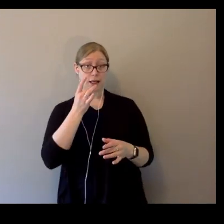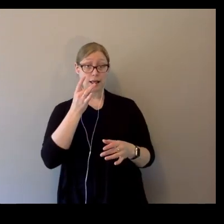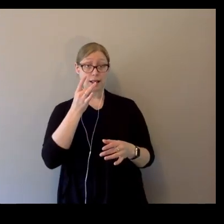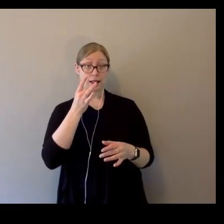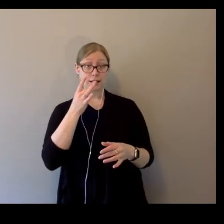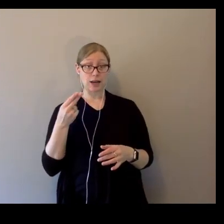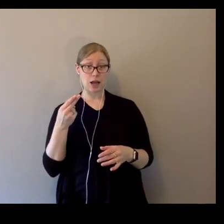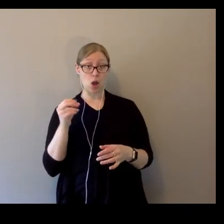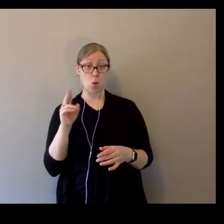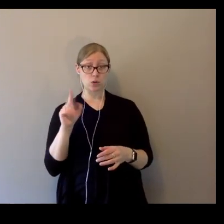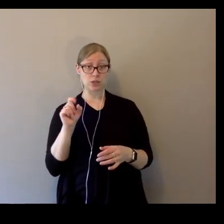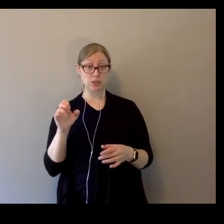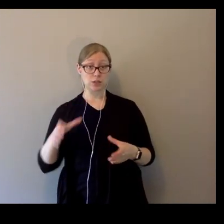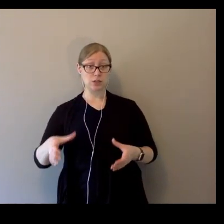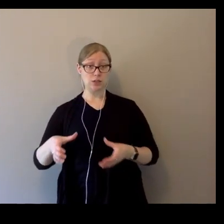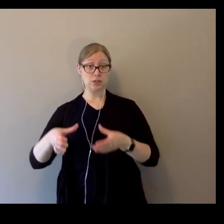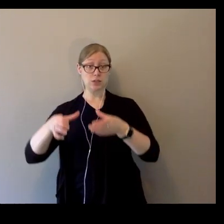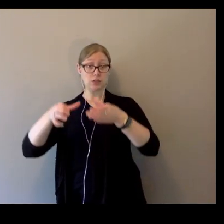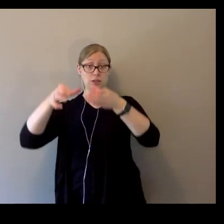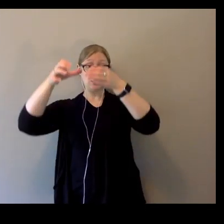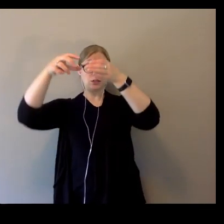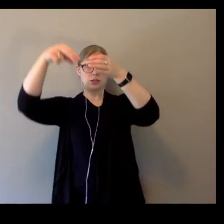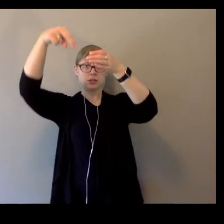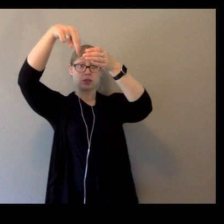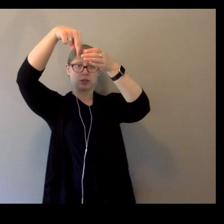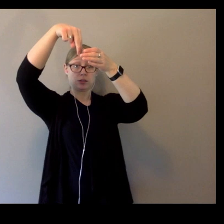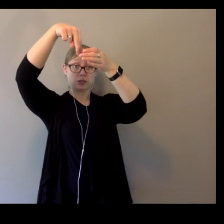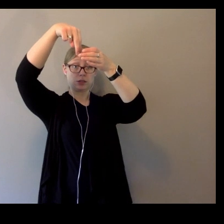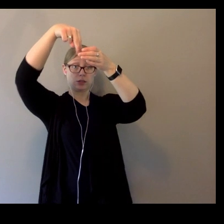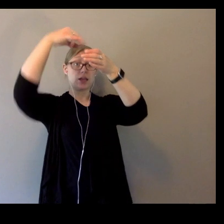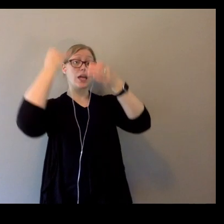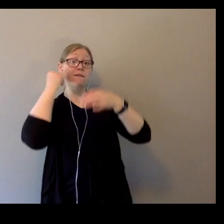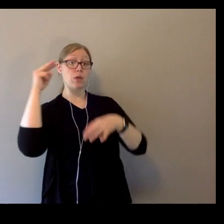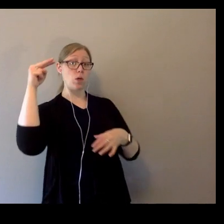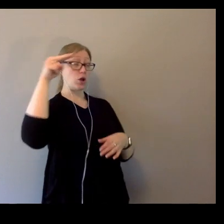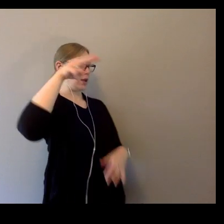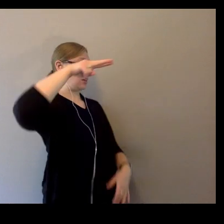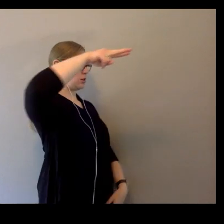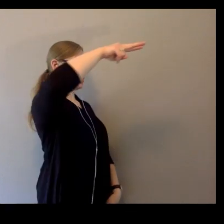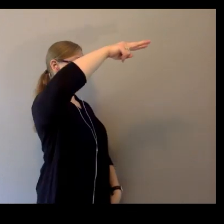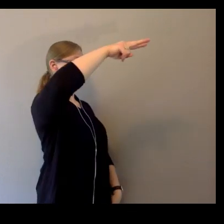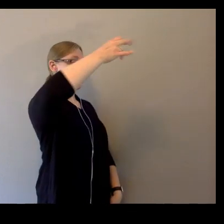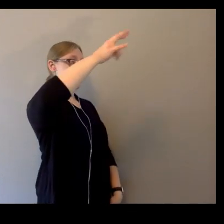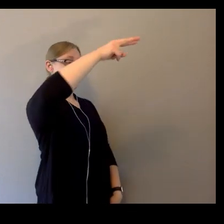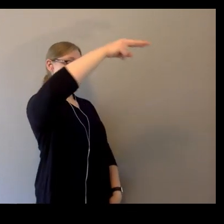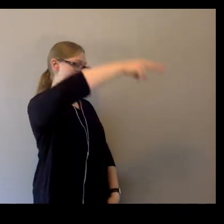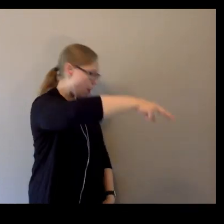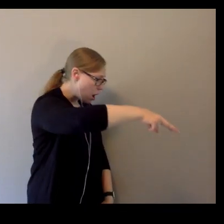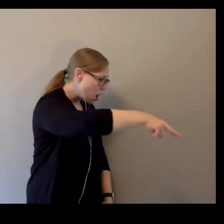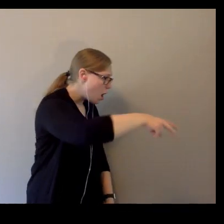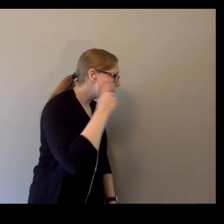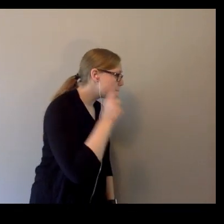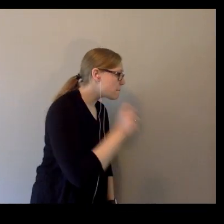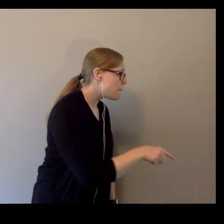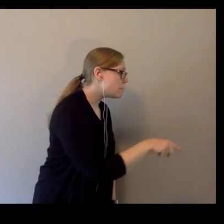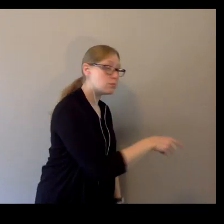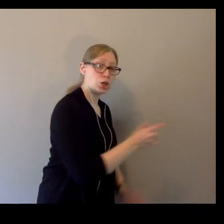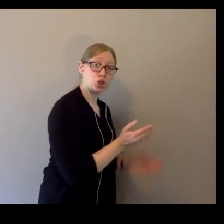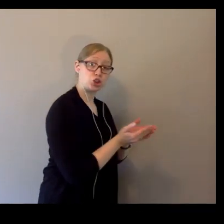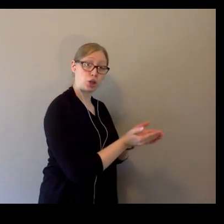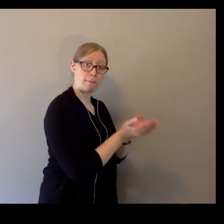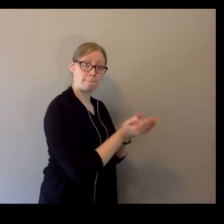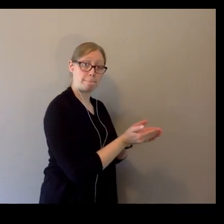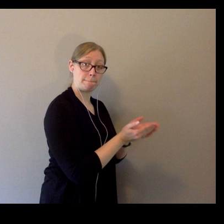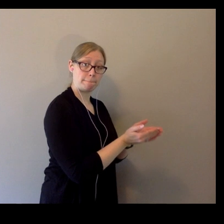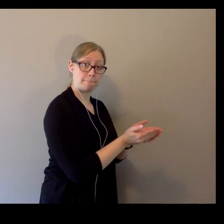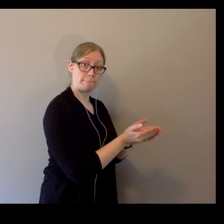and they're looking, if they were looking straight ahead, it would go this way, but they're looking down at this ship that they see. So you can see right here is